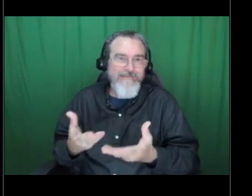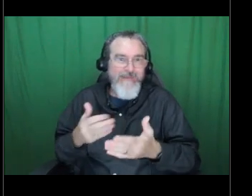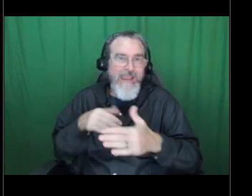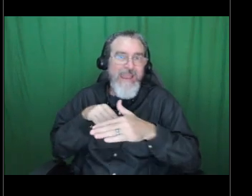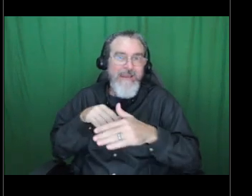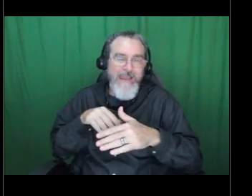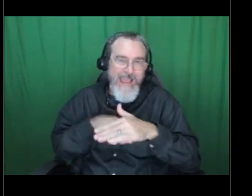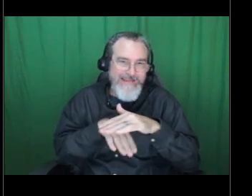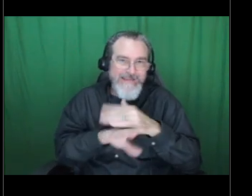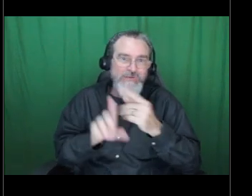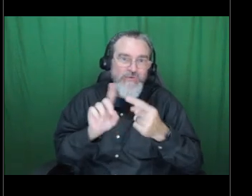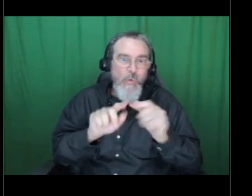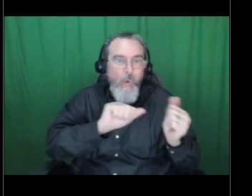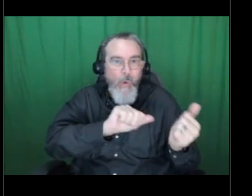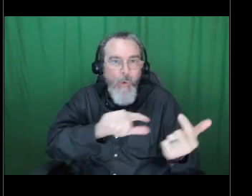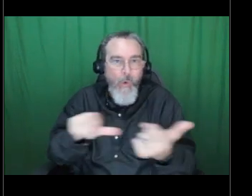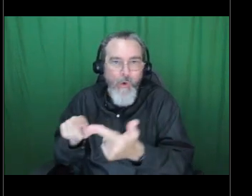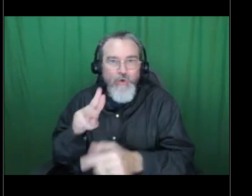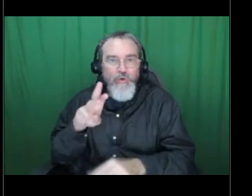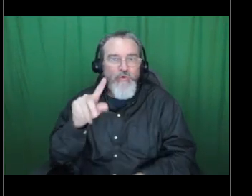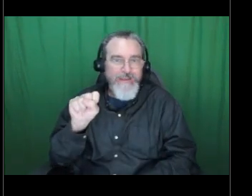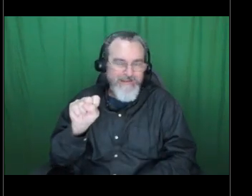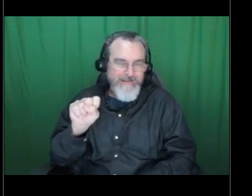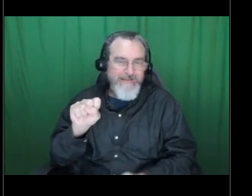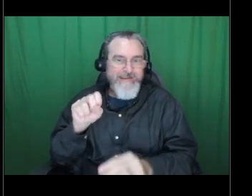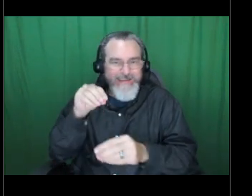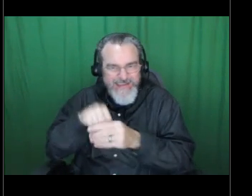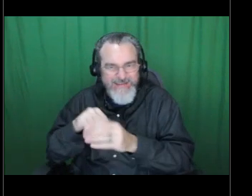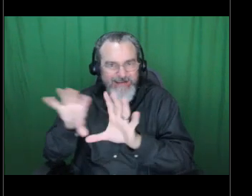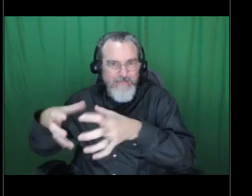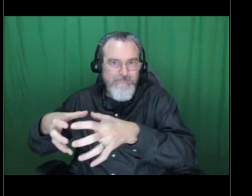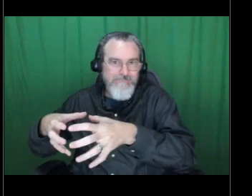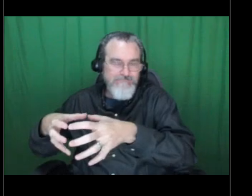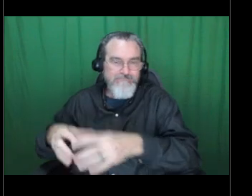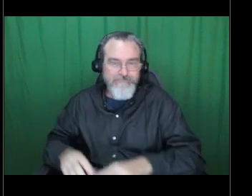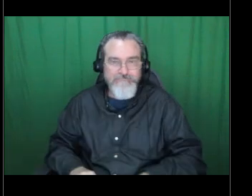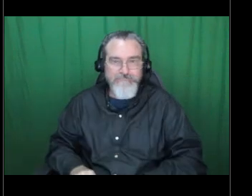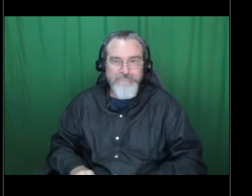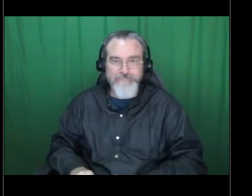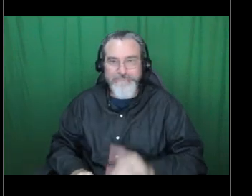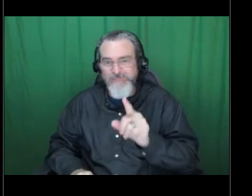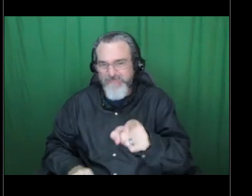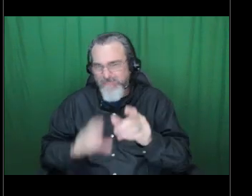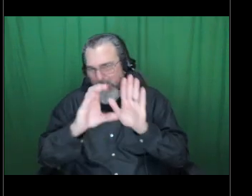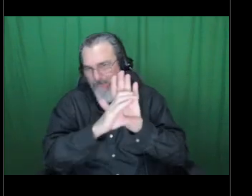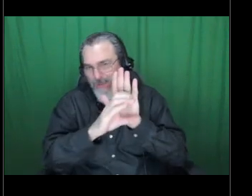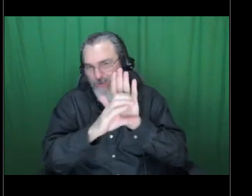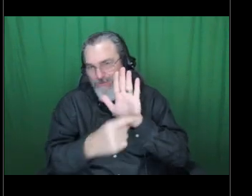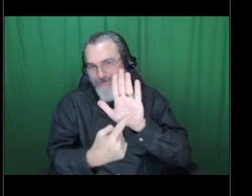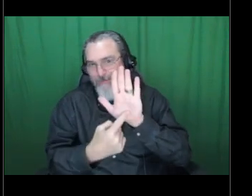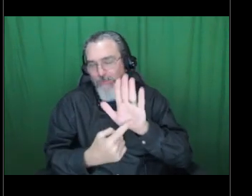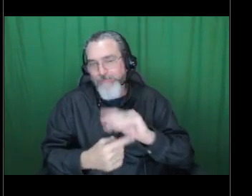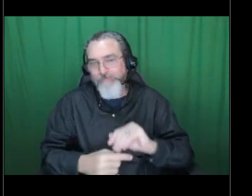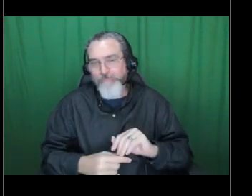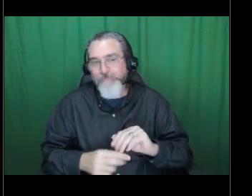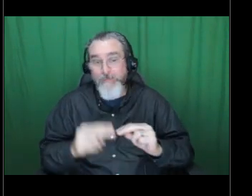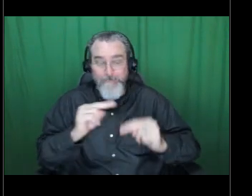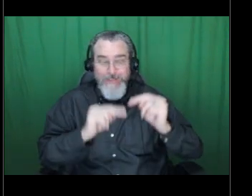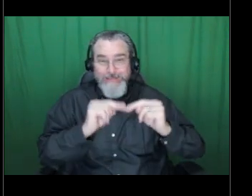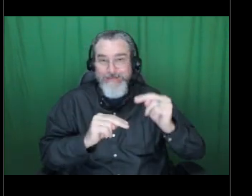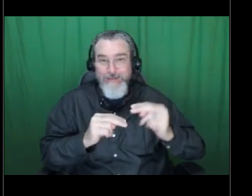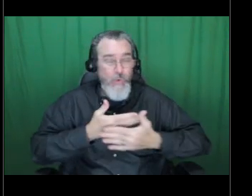the cluster. This example shows a single building with no elevator and